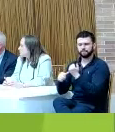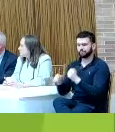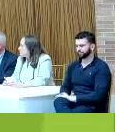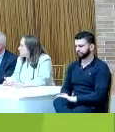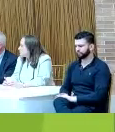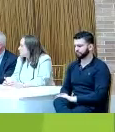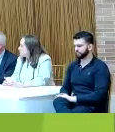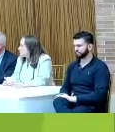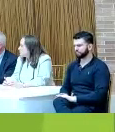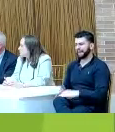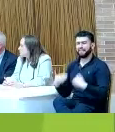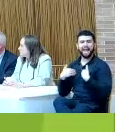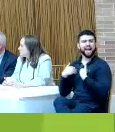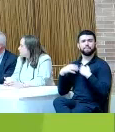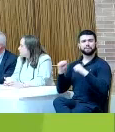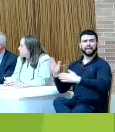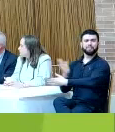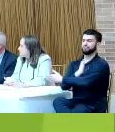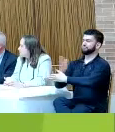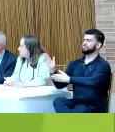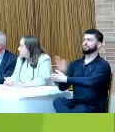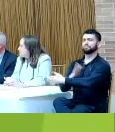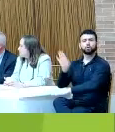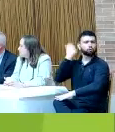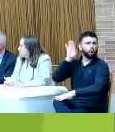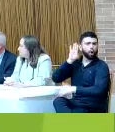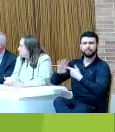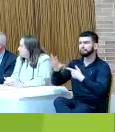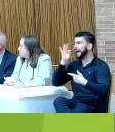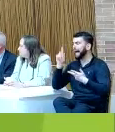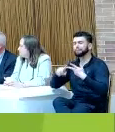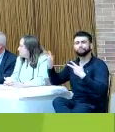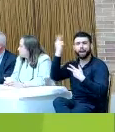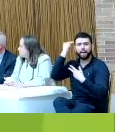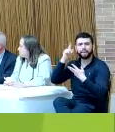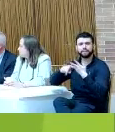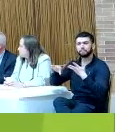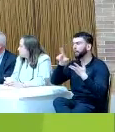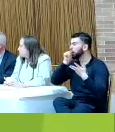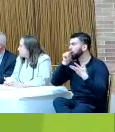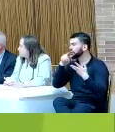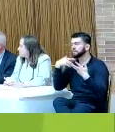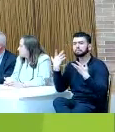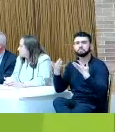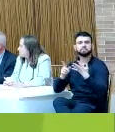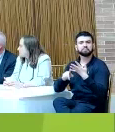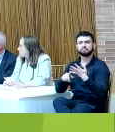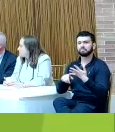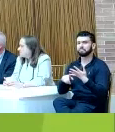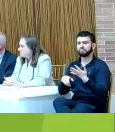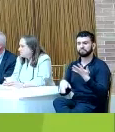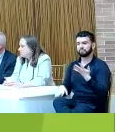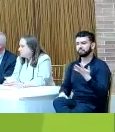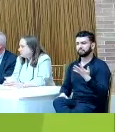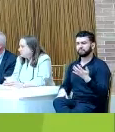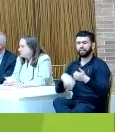run the the gamut from therapeutic dogs to cats rabbits Birds this is not an an